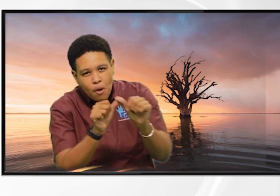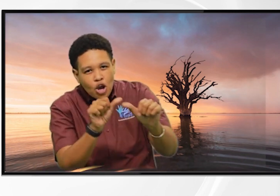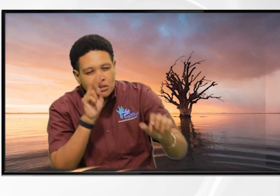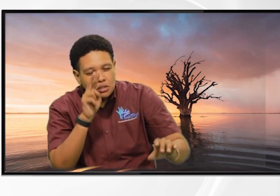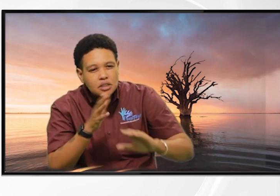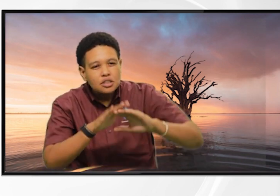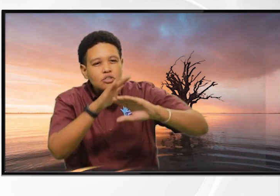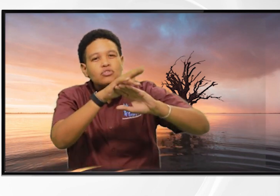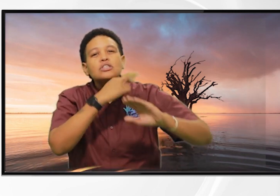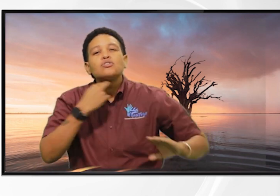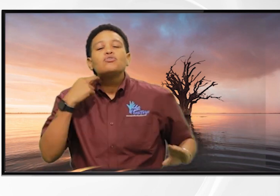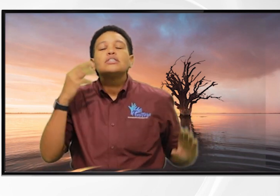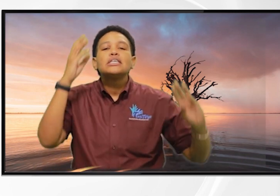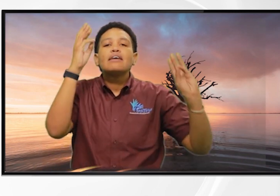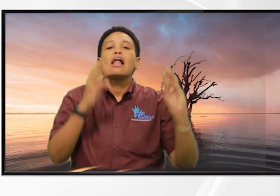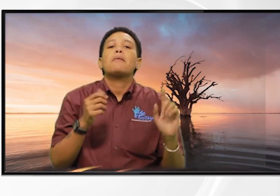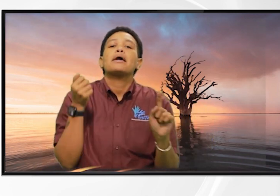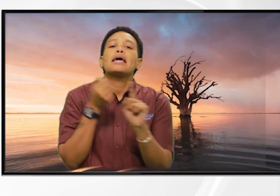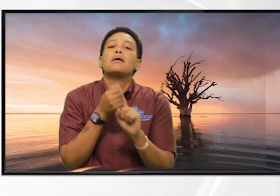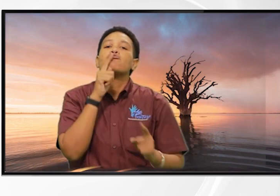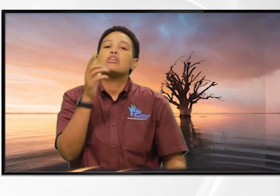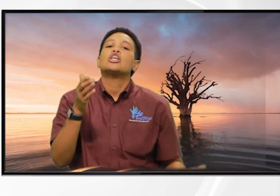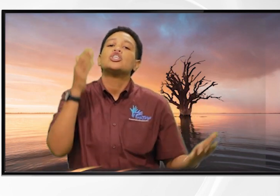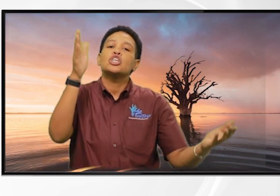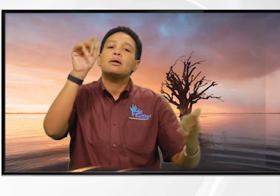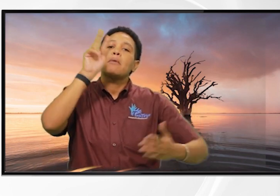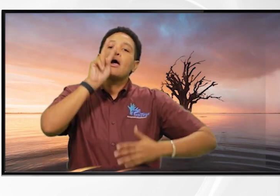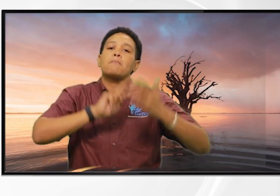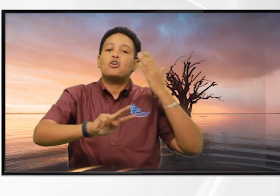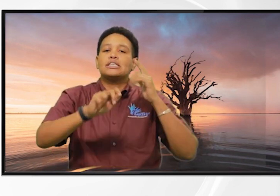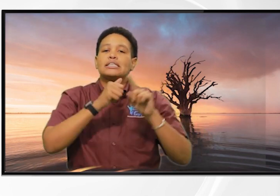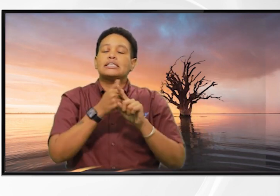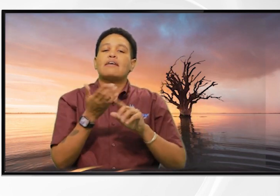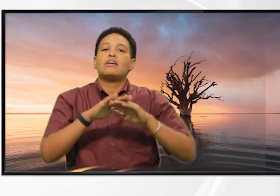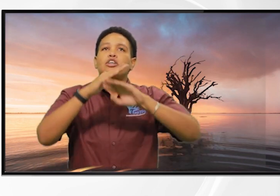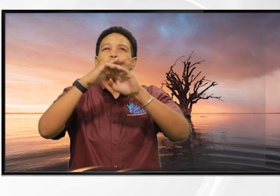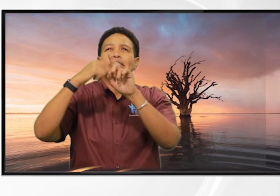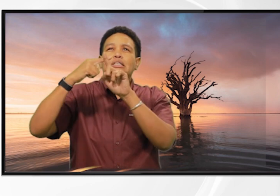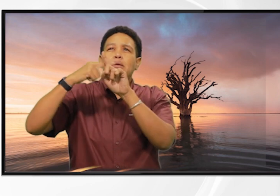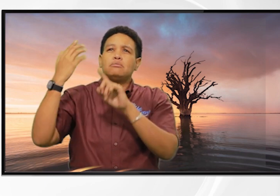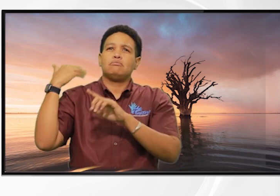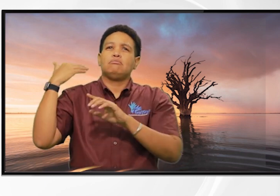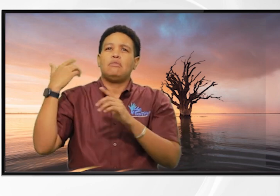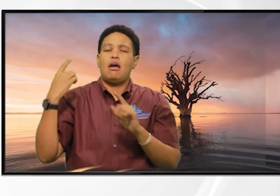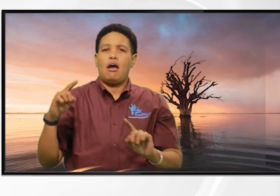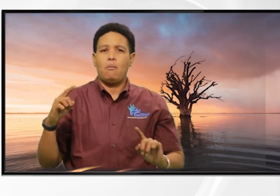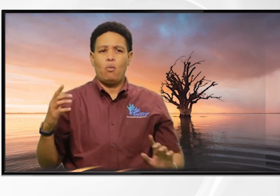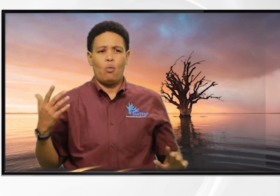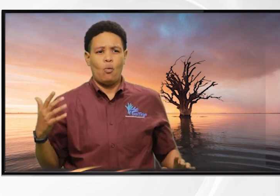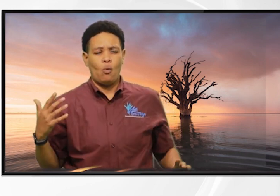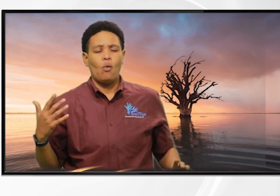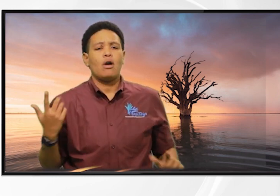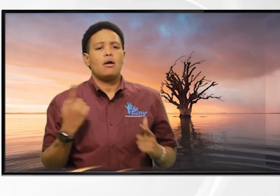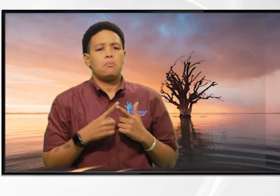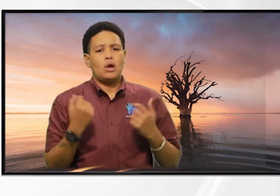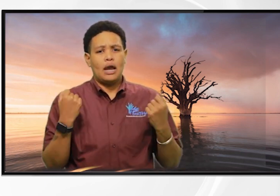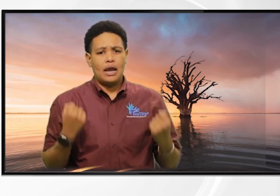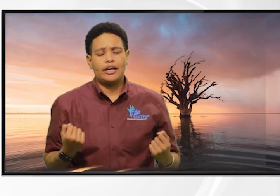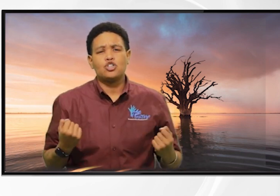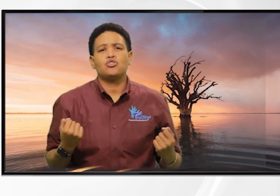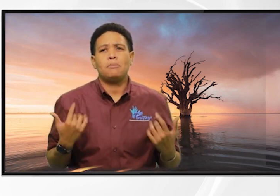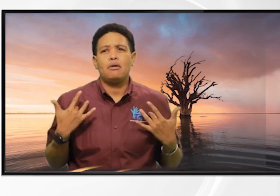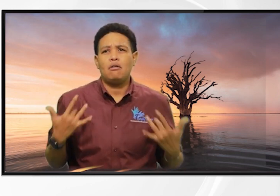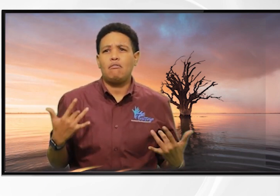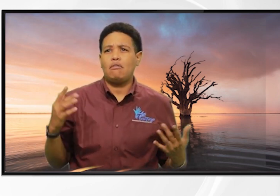climate impacts, as suggested by projections of increasing temperatures, extreme events, and sea level rise,